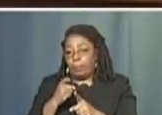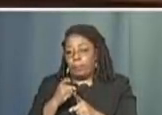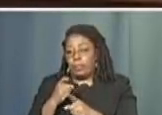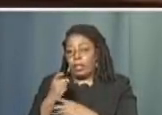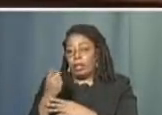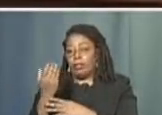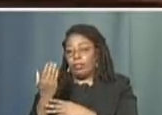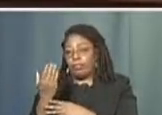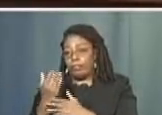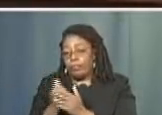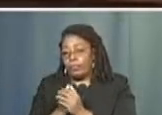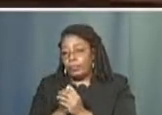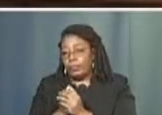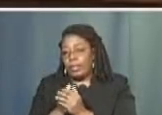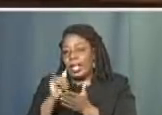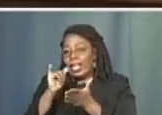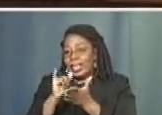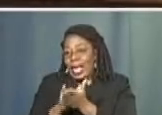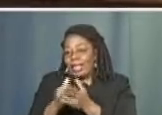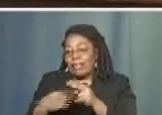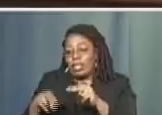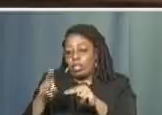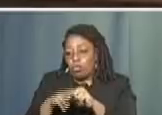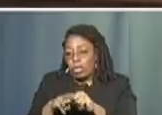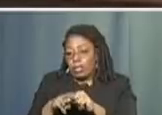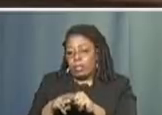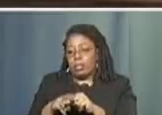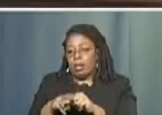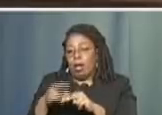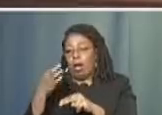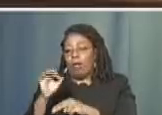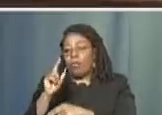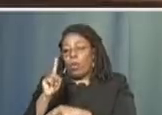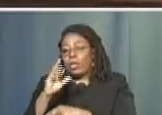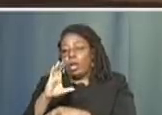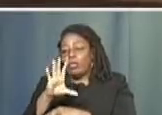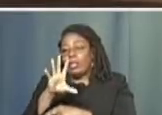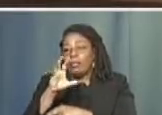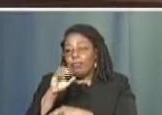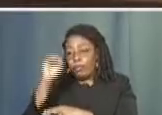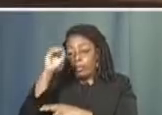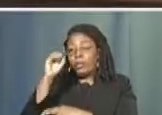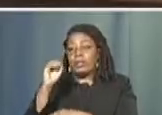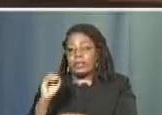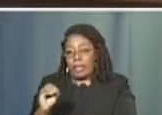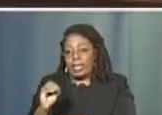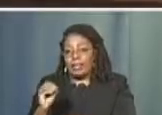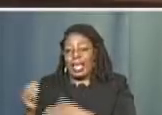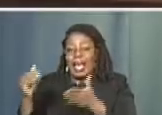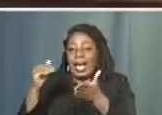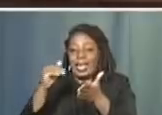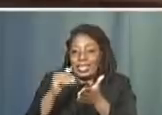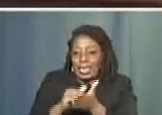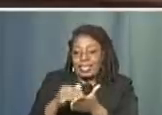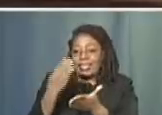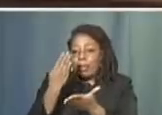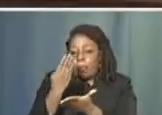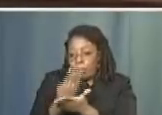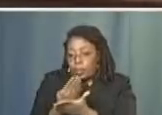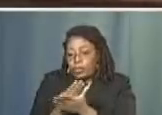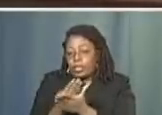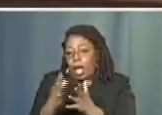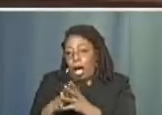from 15. That's an increase of almost 150% against the budgeted